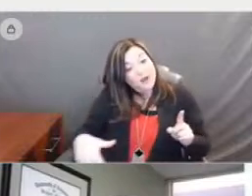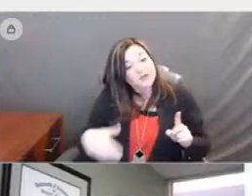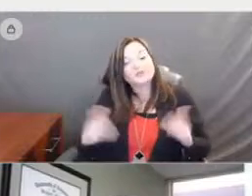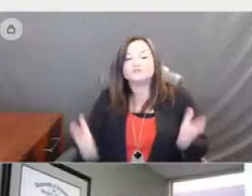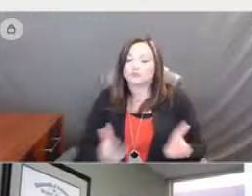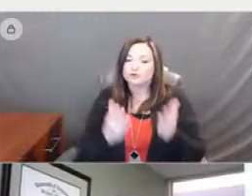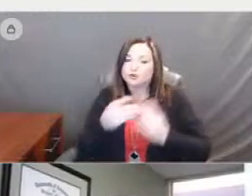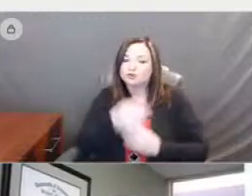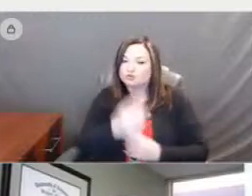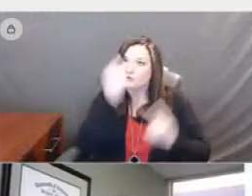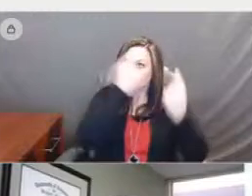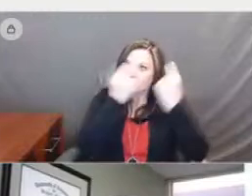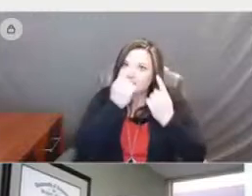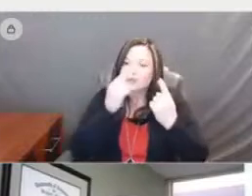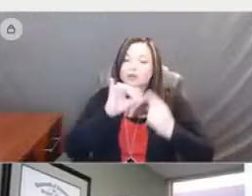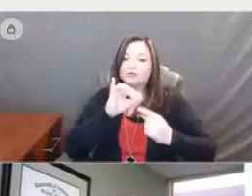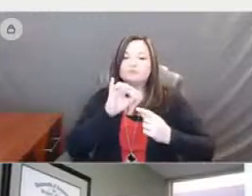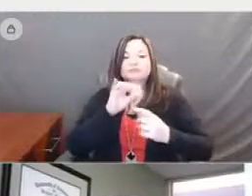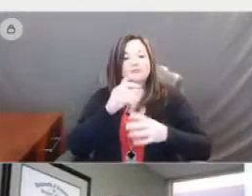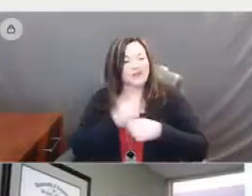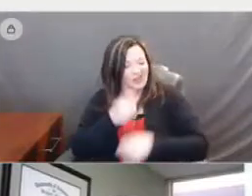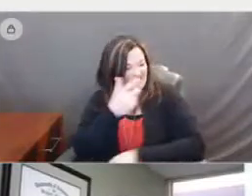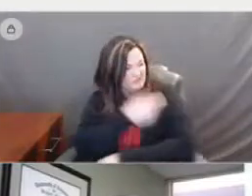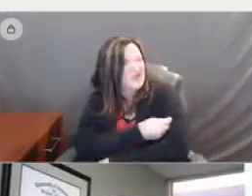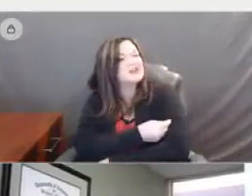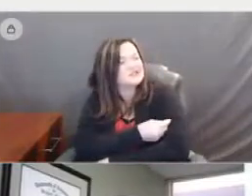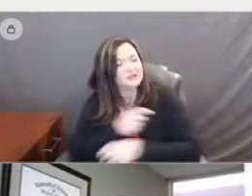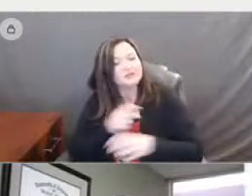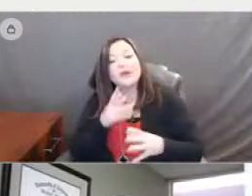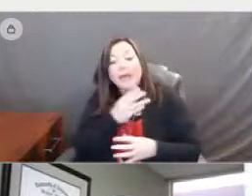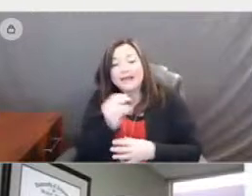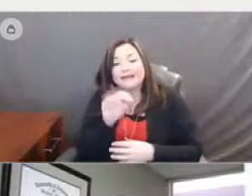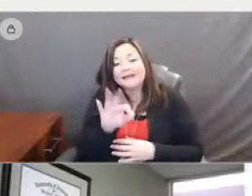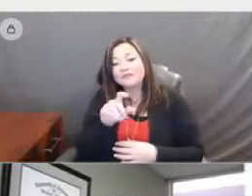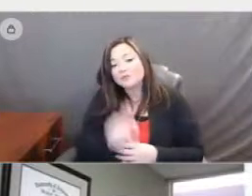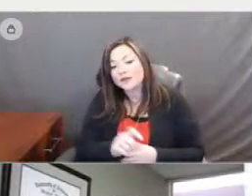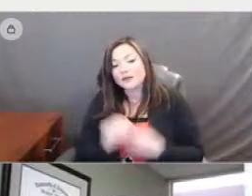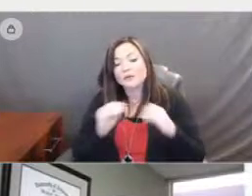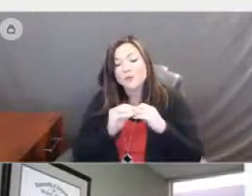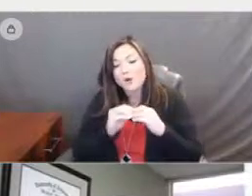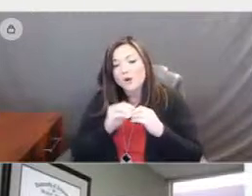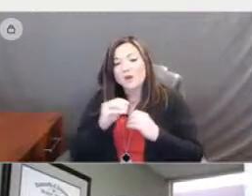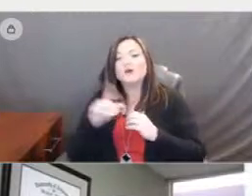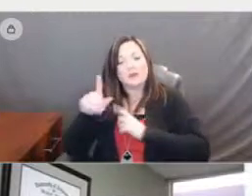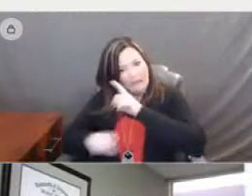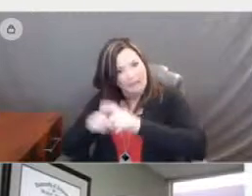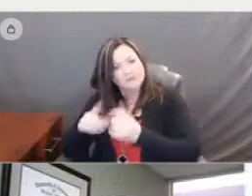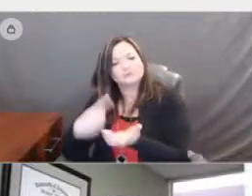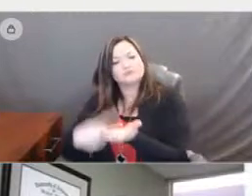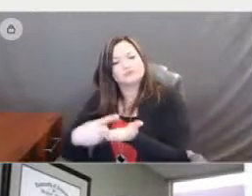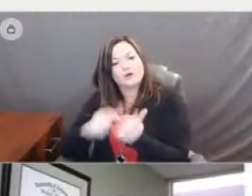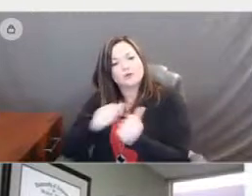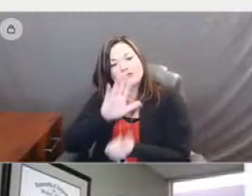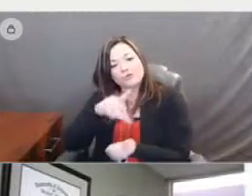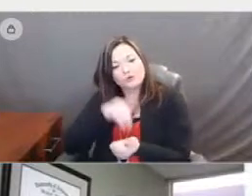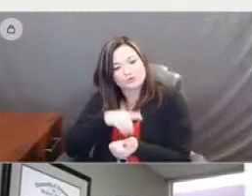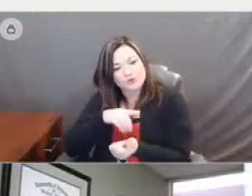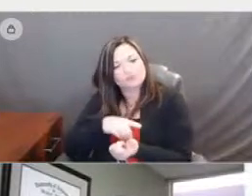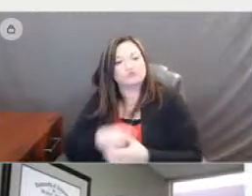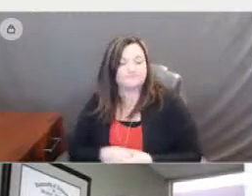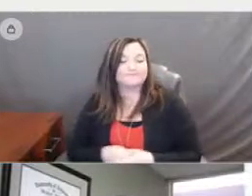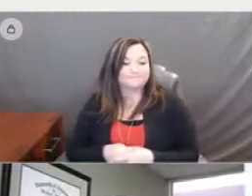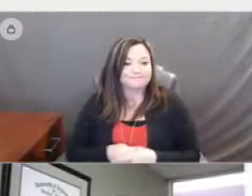strong consideration to getting the vaccine and getting more information if you need it by having a conversation with your healthcare provider.